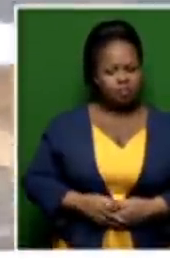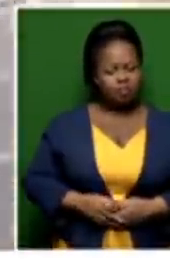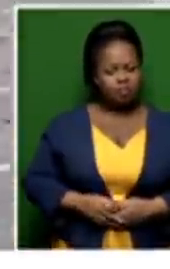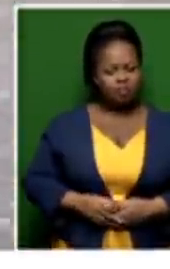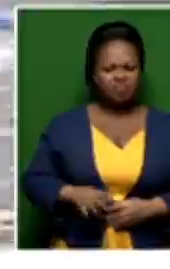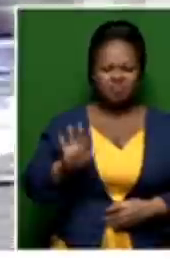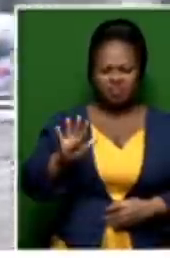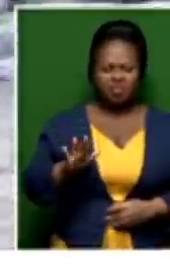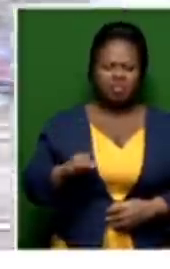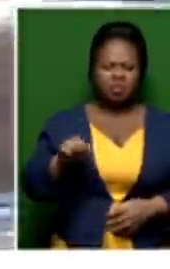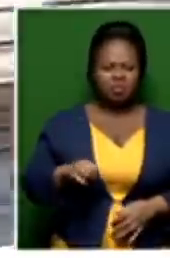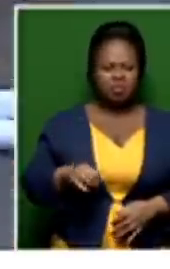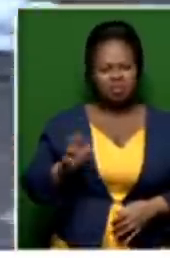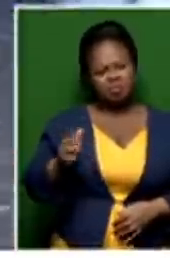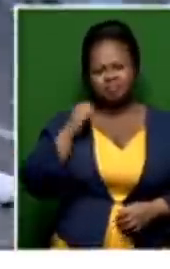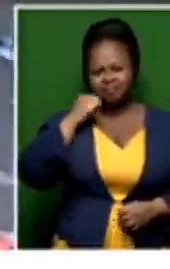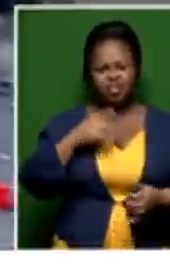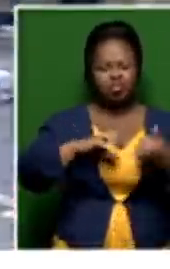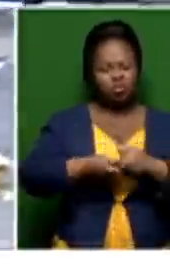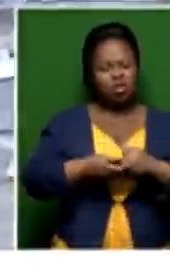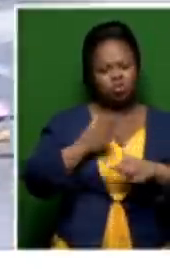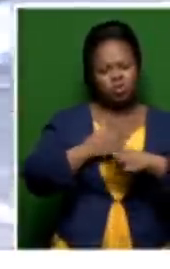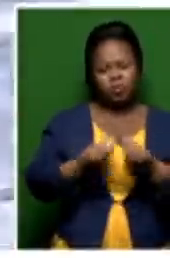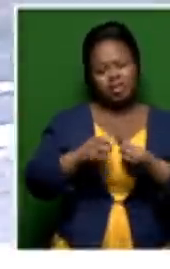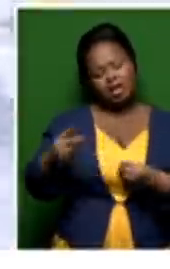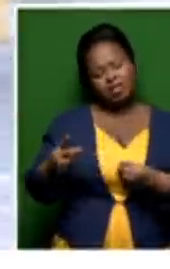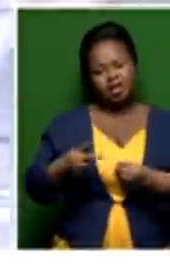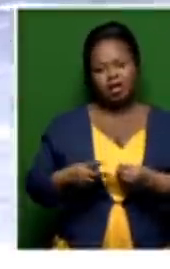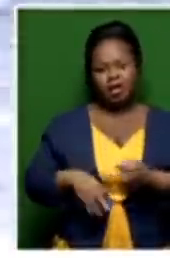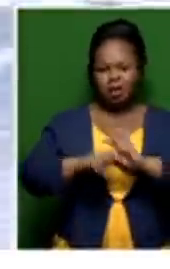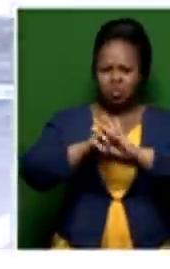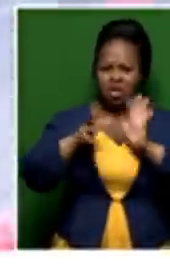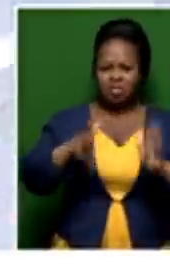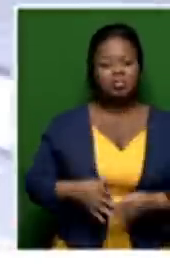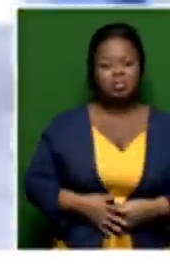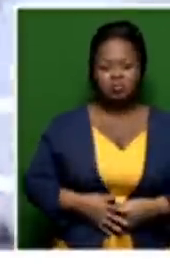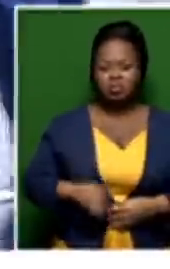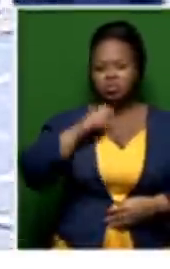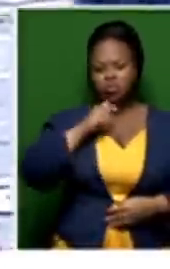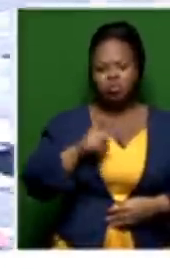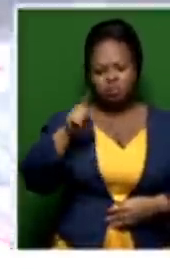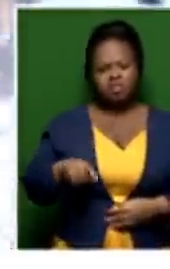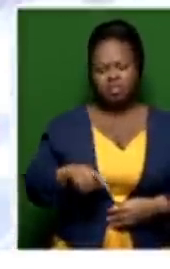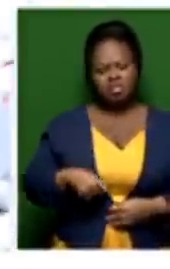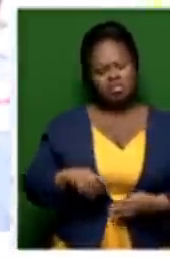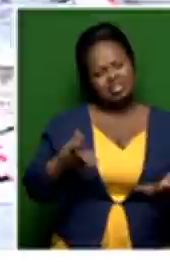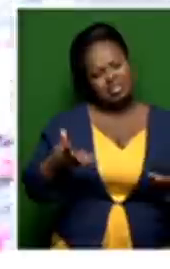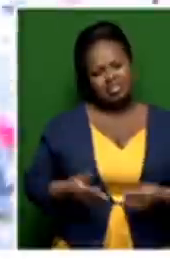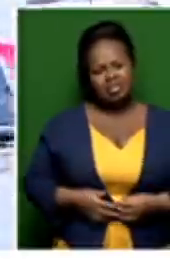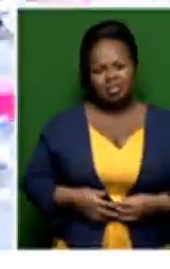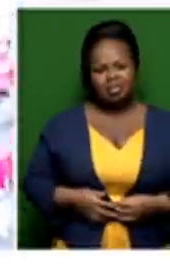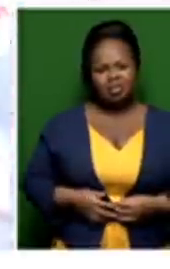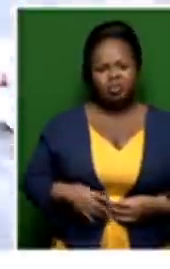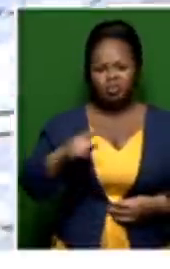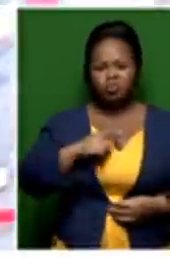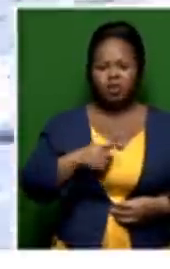Leanne, trying to work with some of our colleagues as well, other broadcasters. We really have to, I guess, a story for another day,